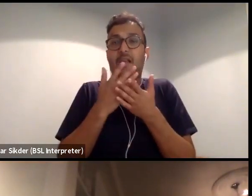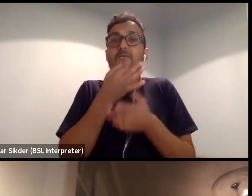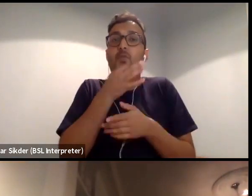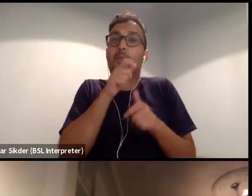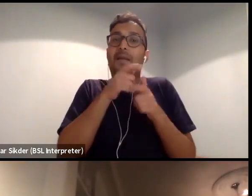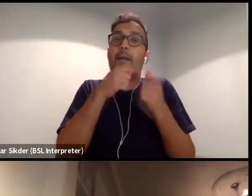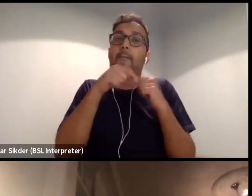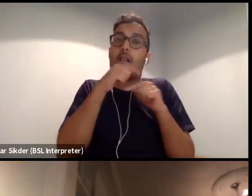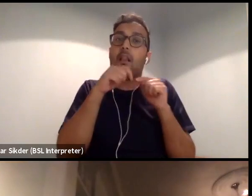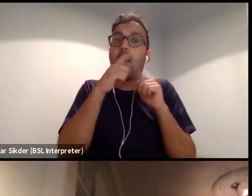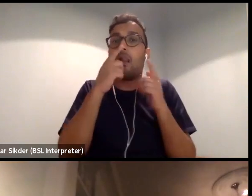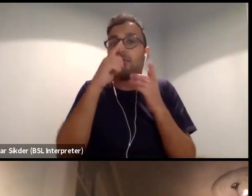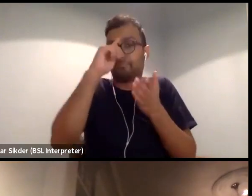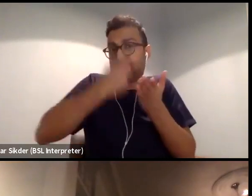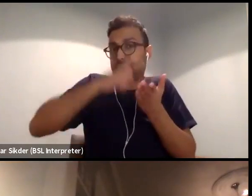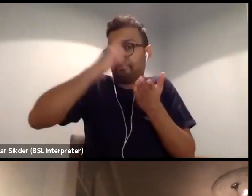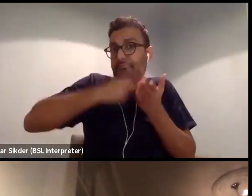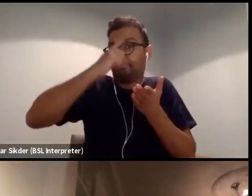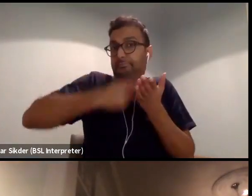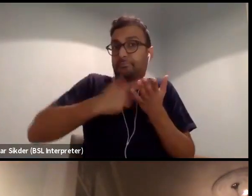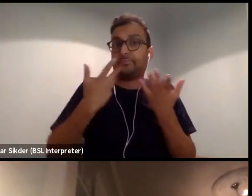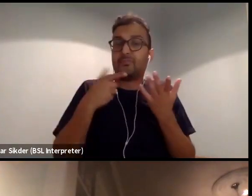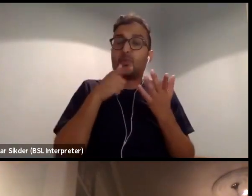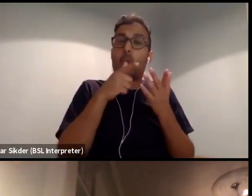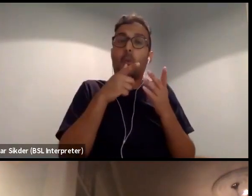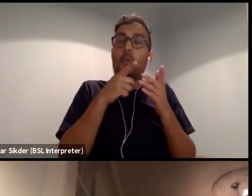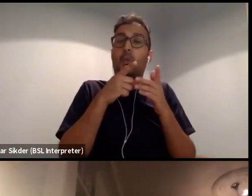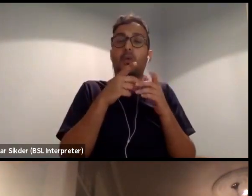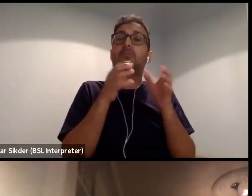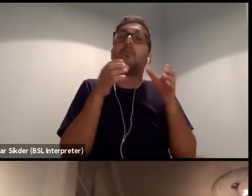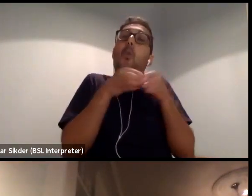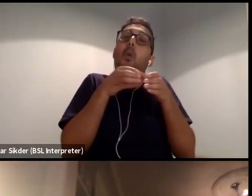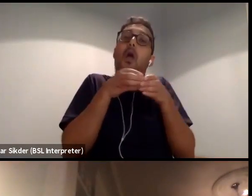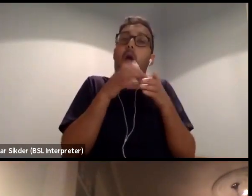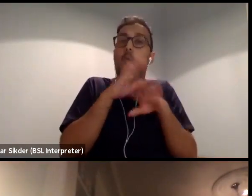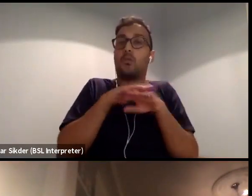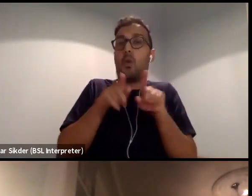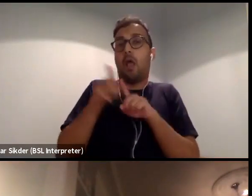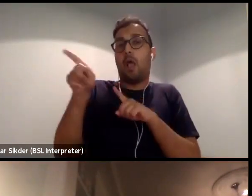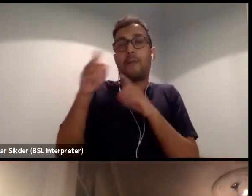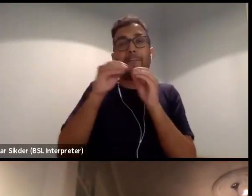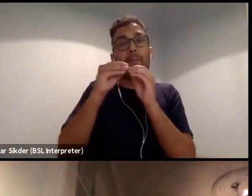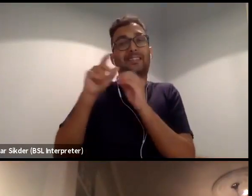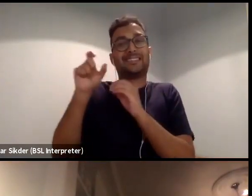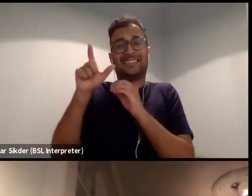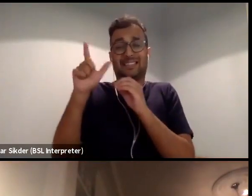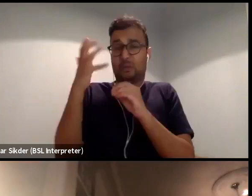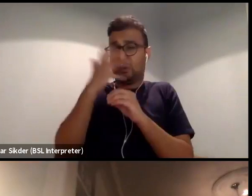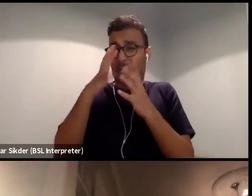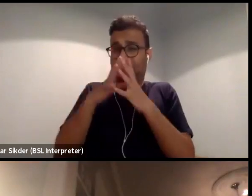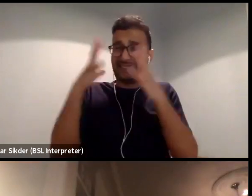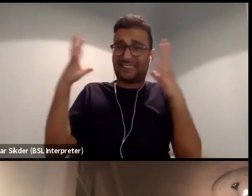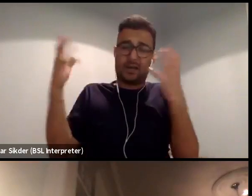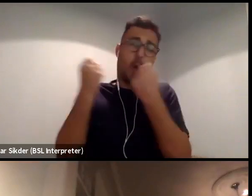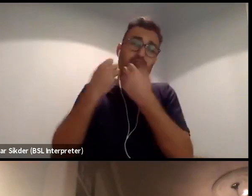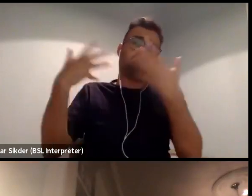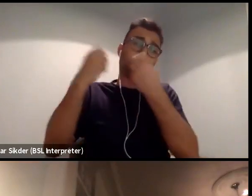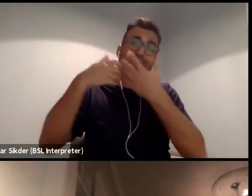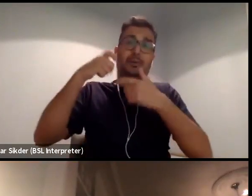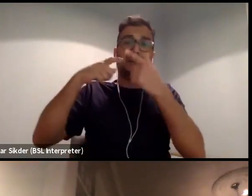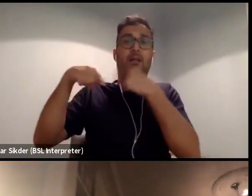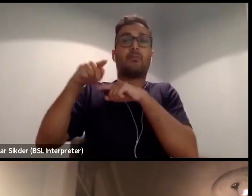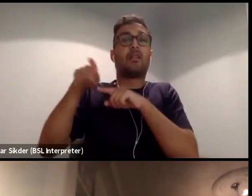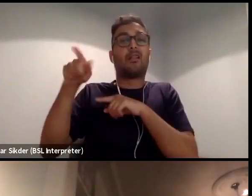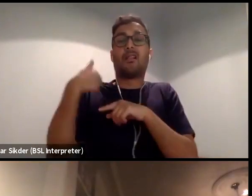We're nowhere near as vast as, say, BBC News, and I think we made the right call that day. We